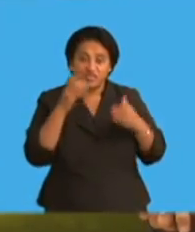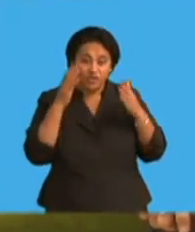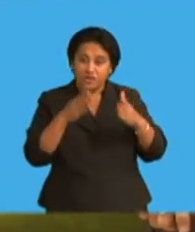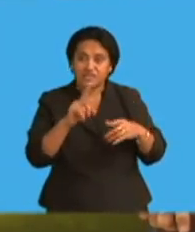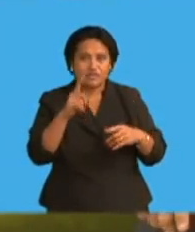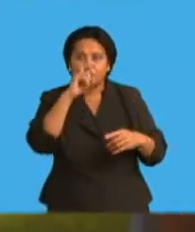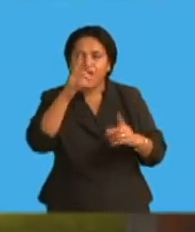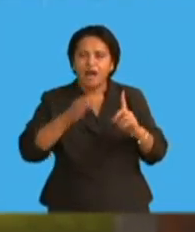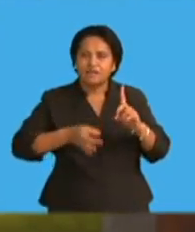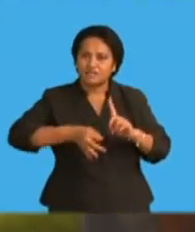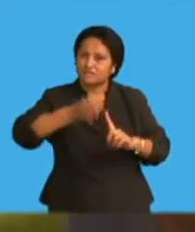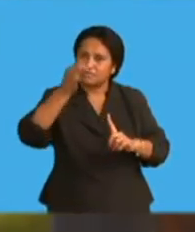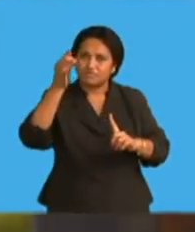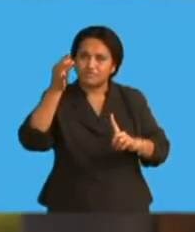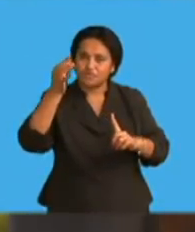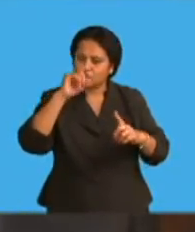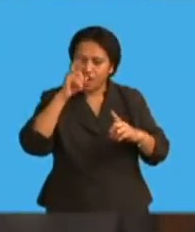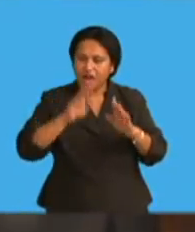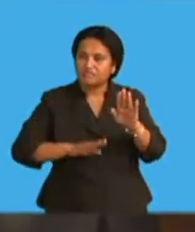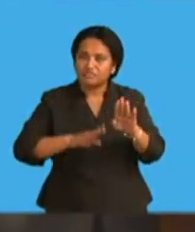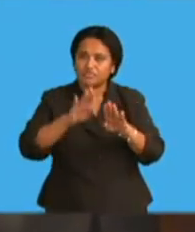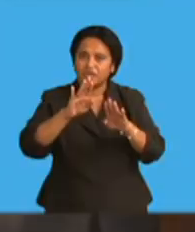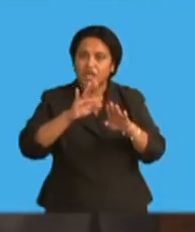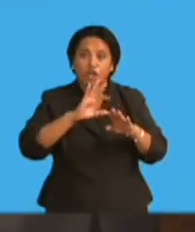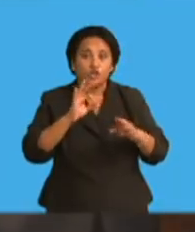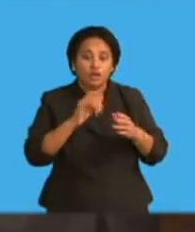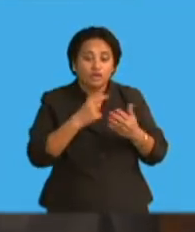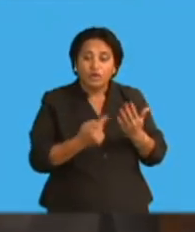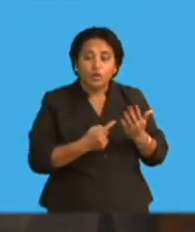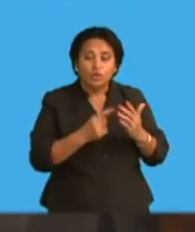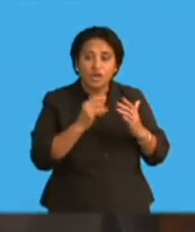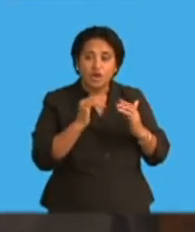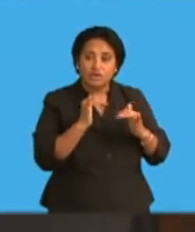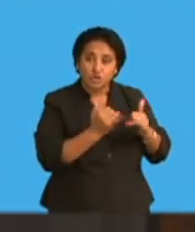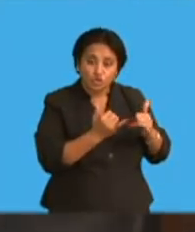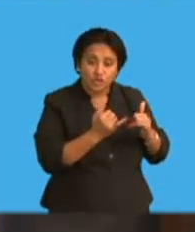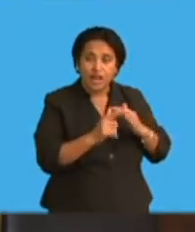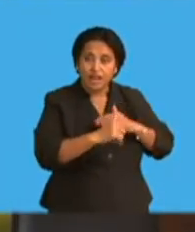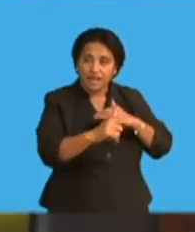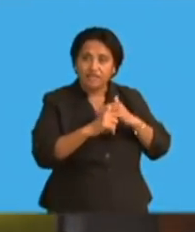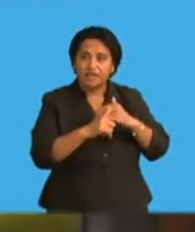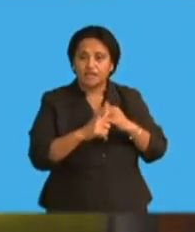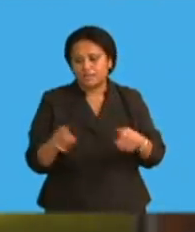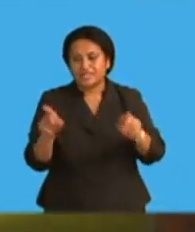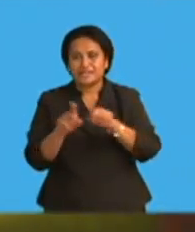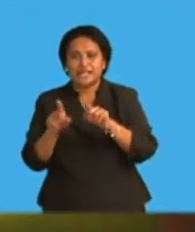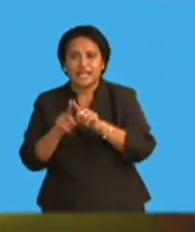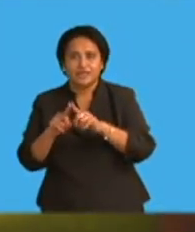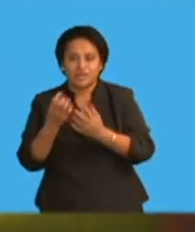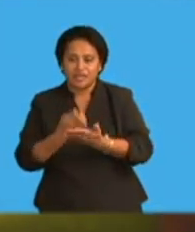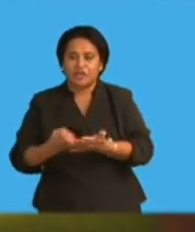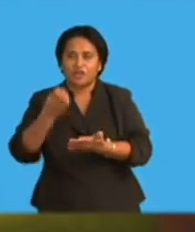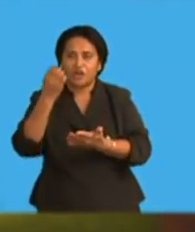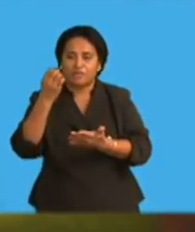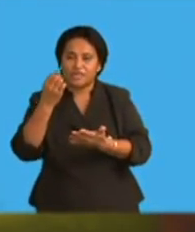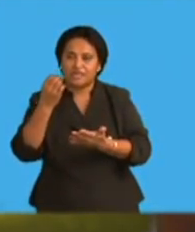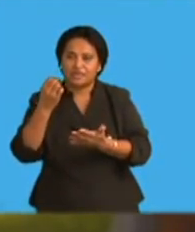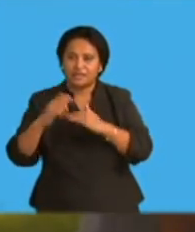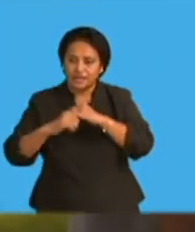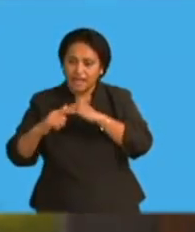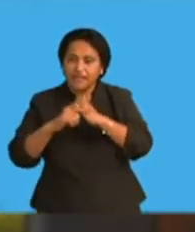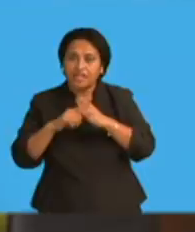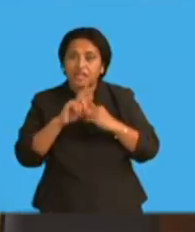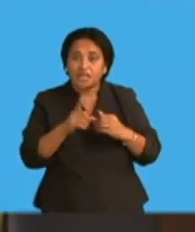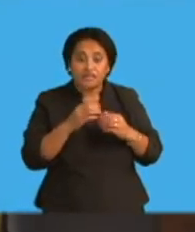social level, but at an economic level. If we start profiling business people who come in through the door, if we start profiling doctors who apply for jobs,